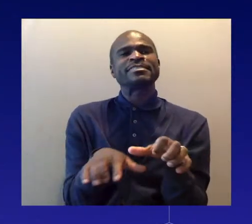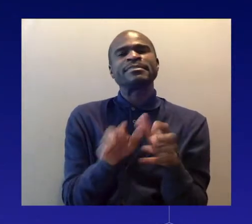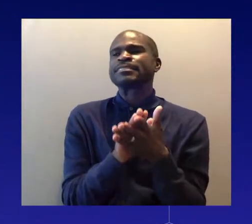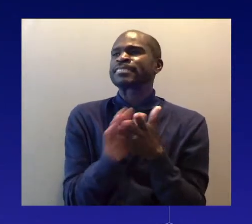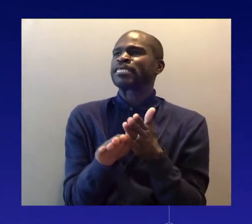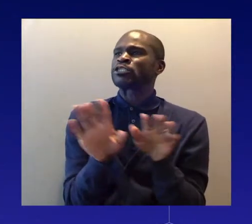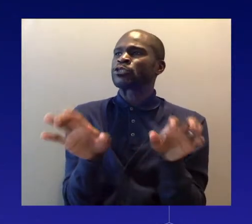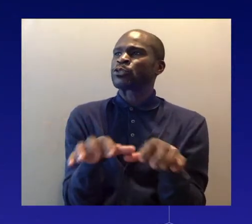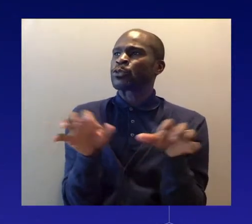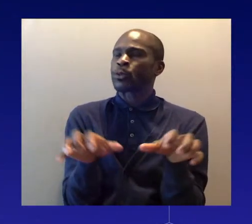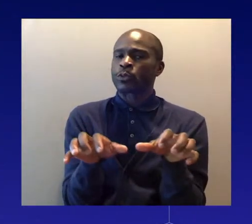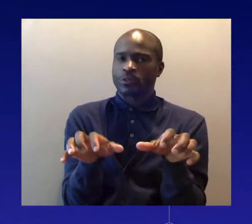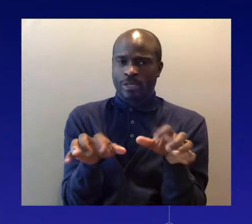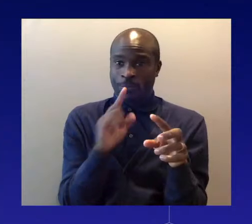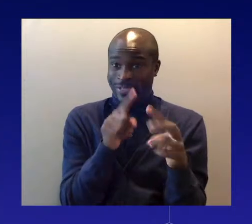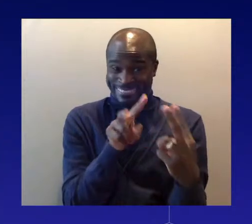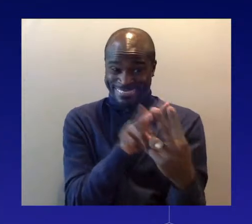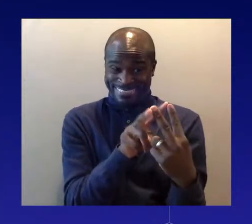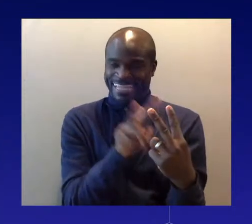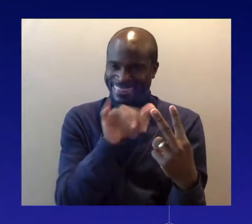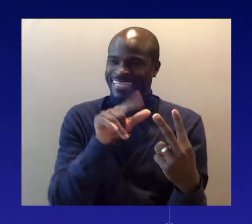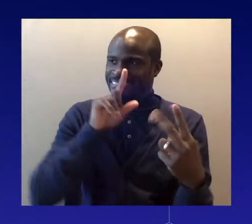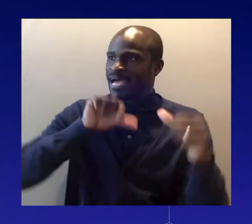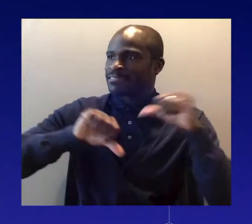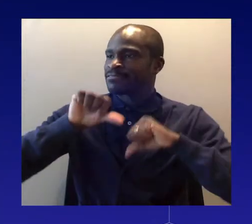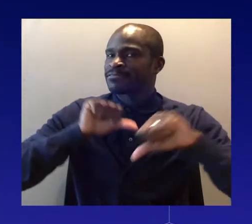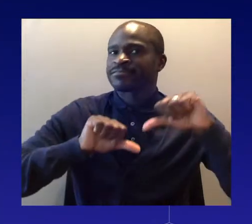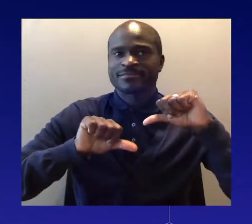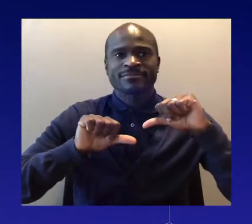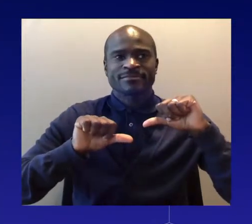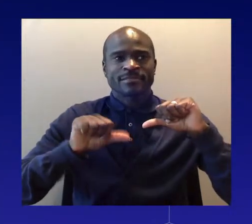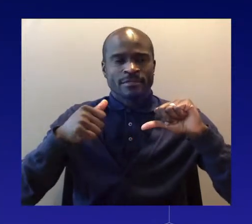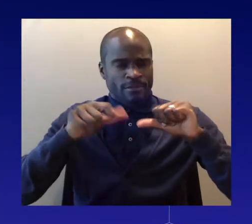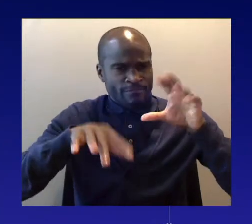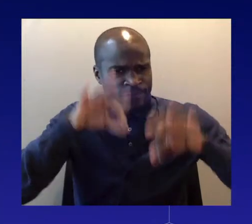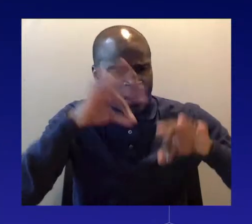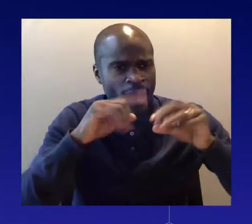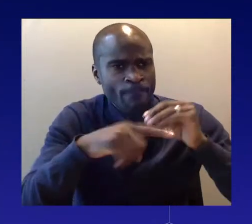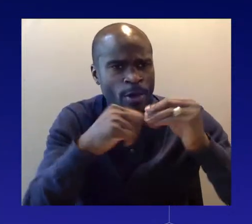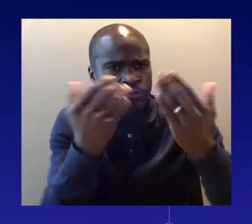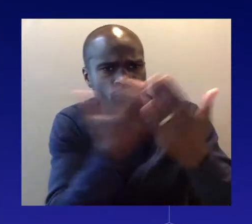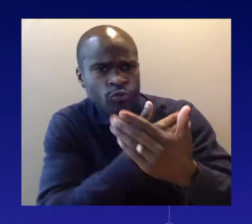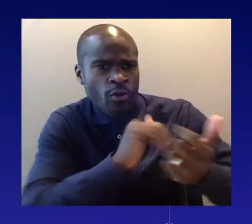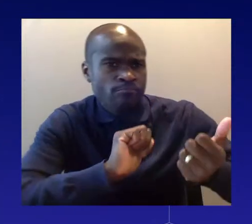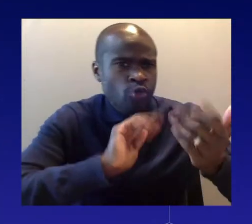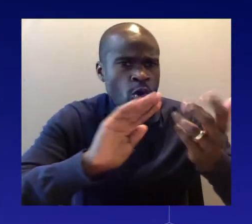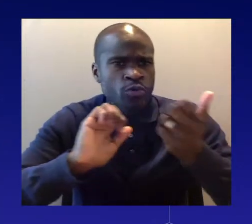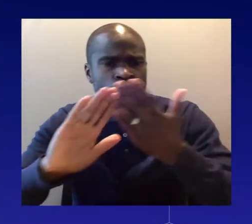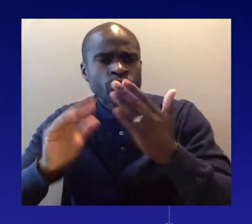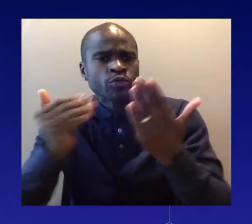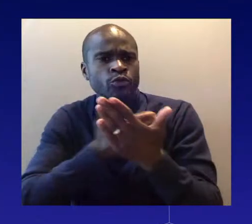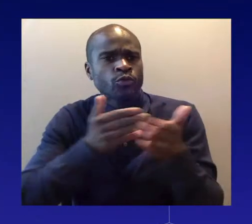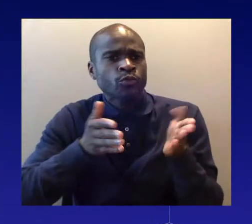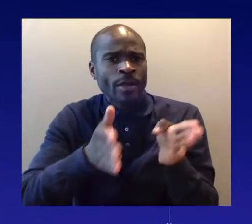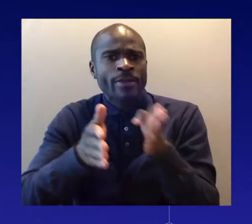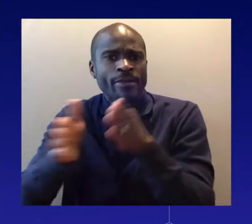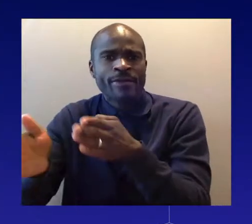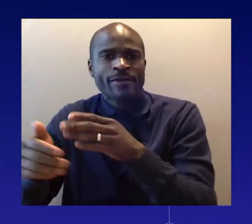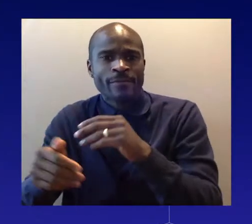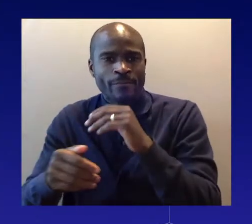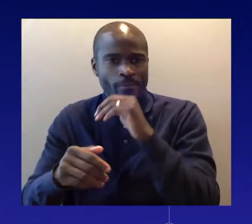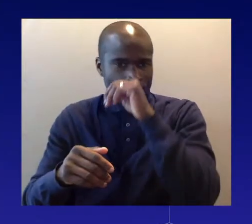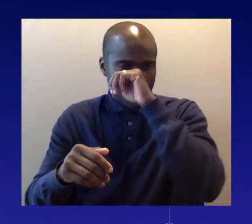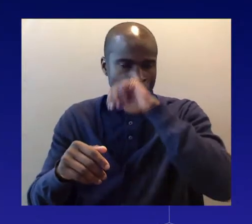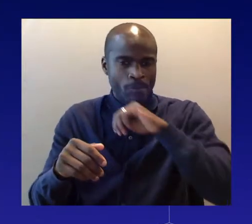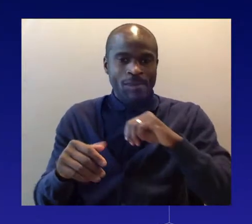bought about how to come up with new approaches. So if I had to put my money down, in addition to the next miracle drugs, which are important, the immunotherapies and